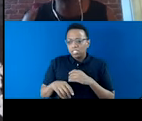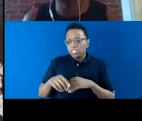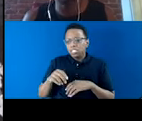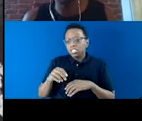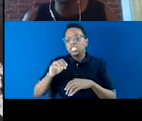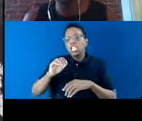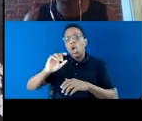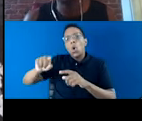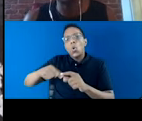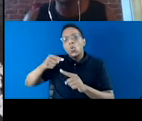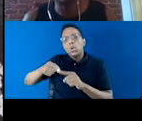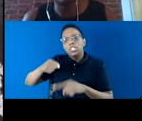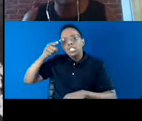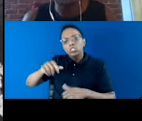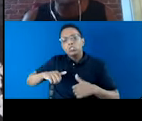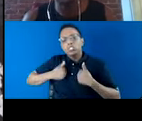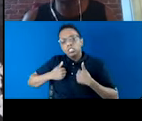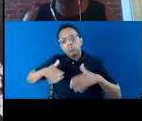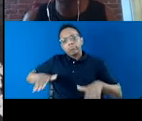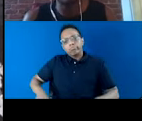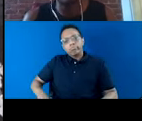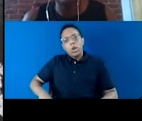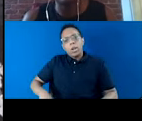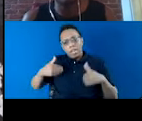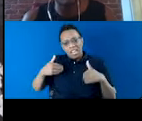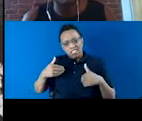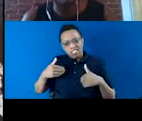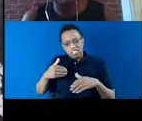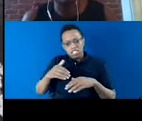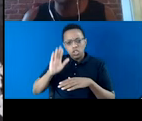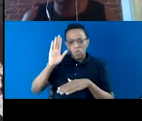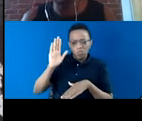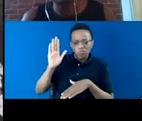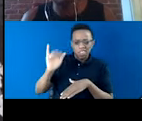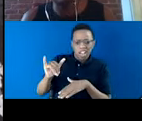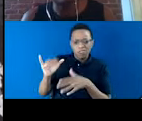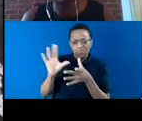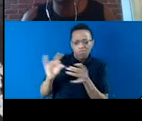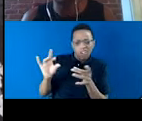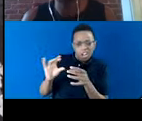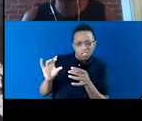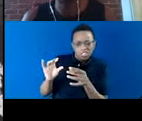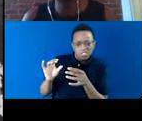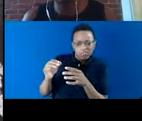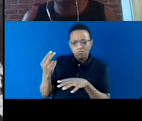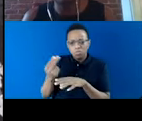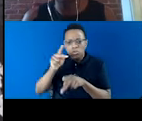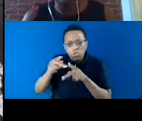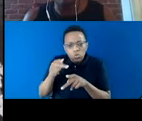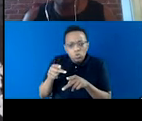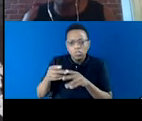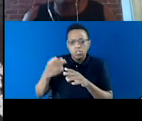Pants are a European Western invention. So what kind of phrasing were people using to talk about the